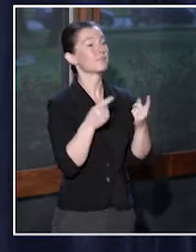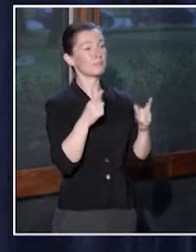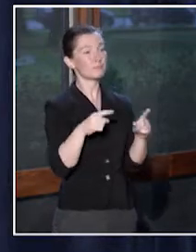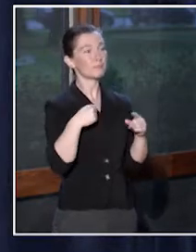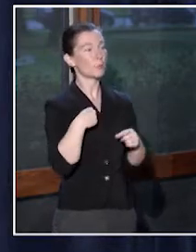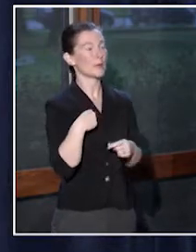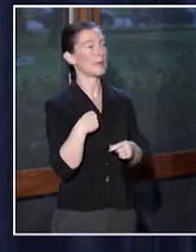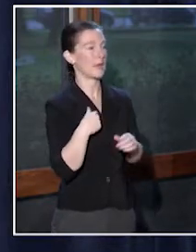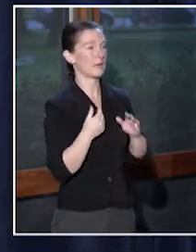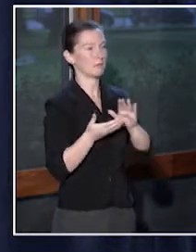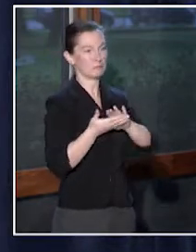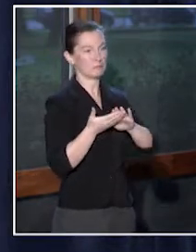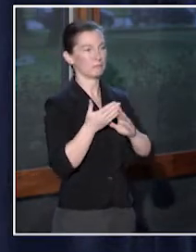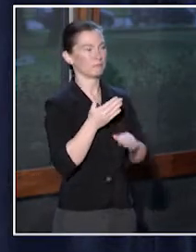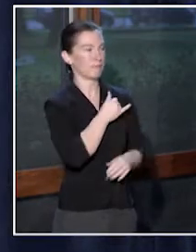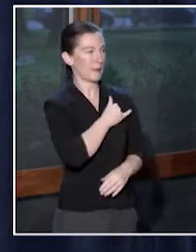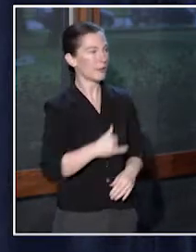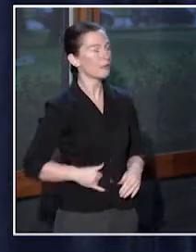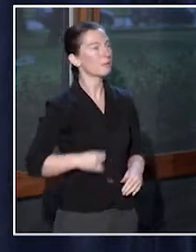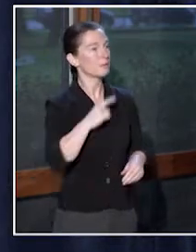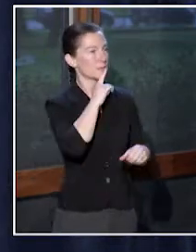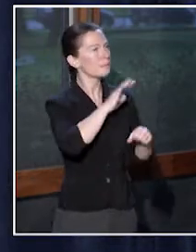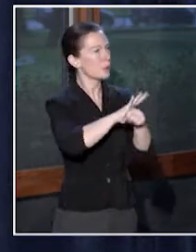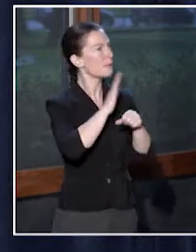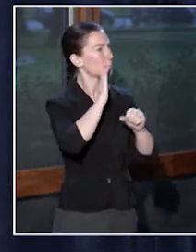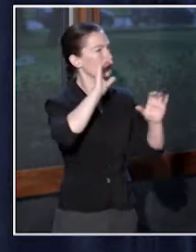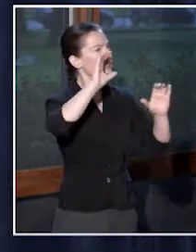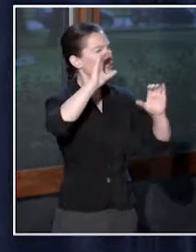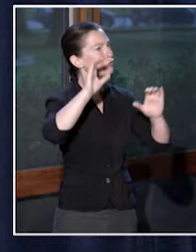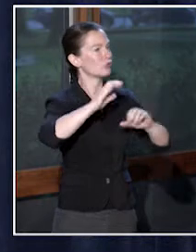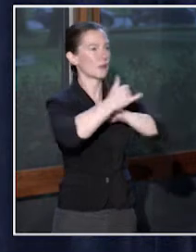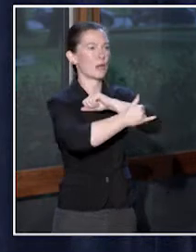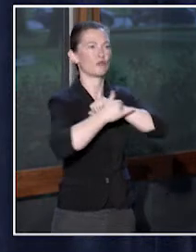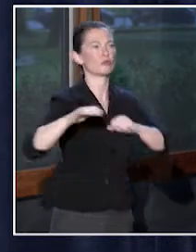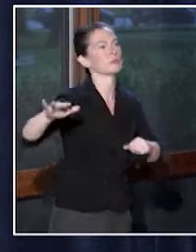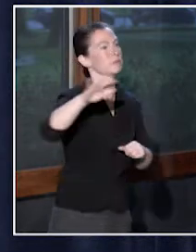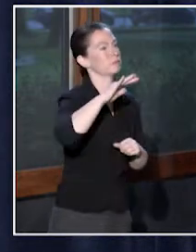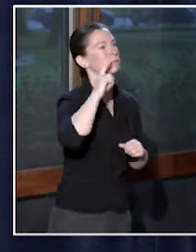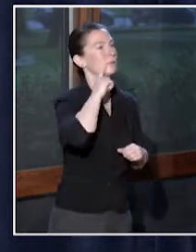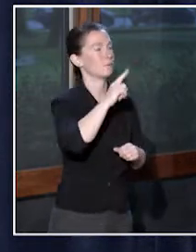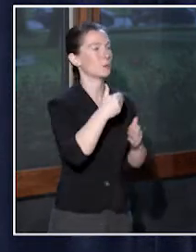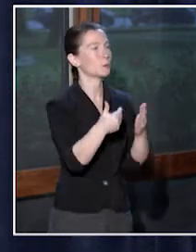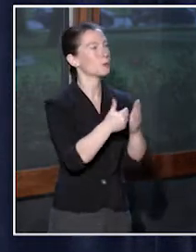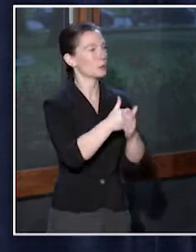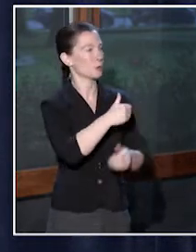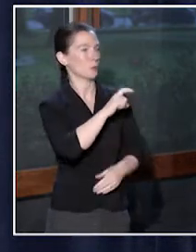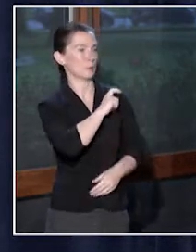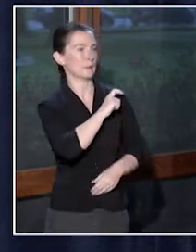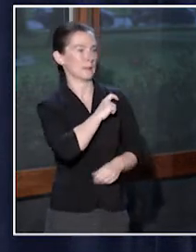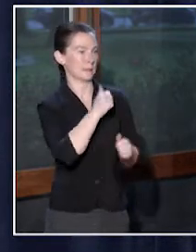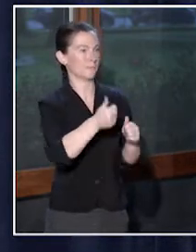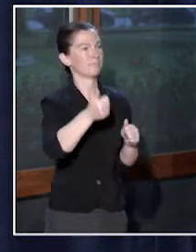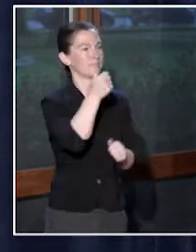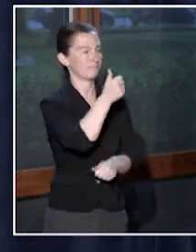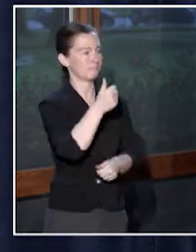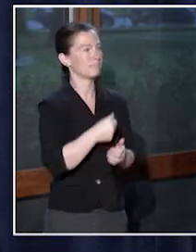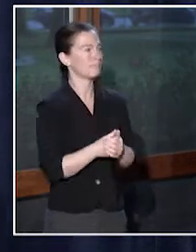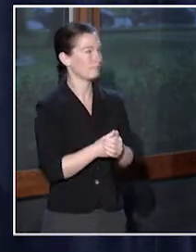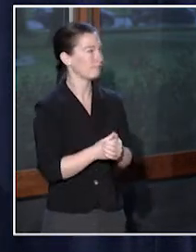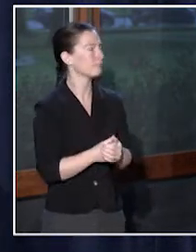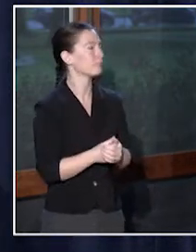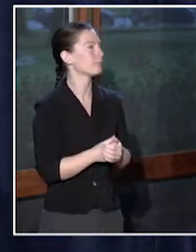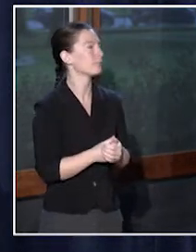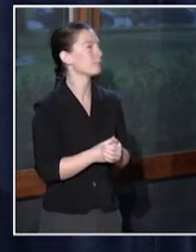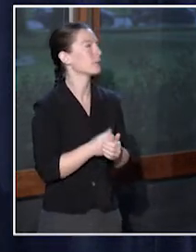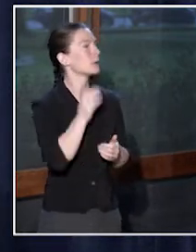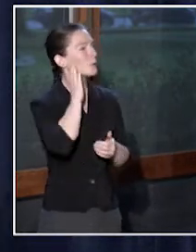would conduct a national search for a new police chief, one that would lead us to a more effective, accountable 21st